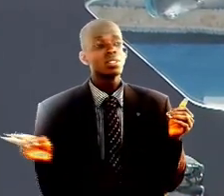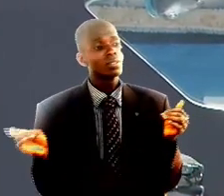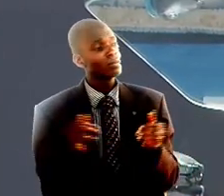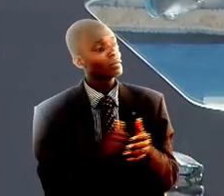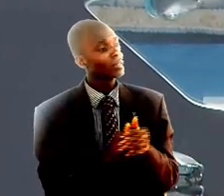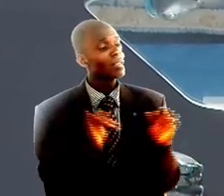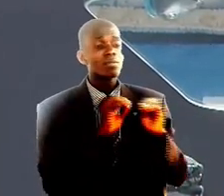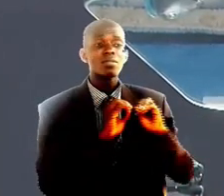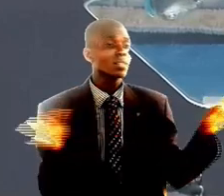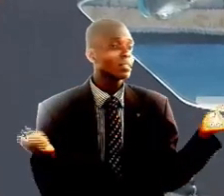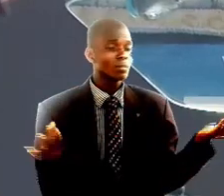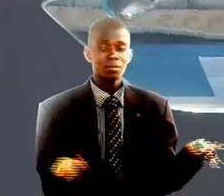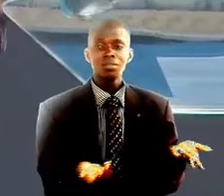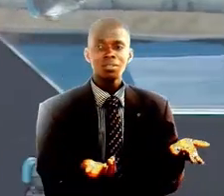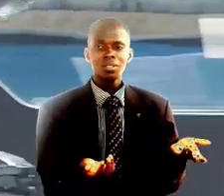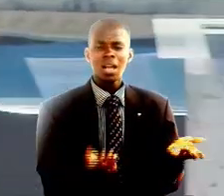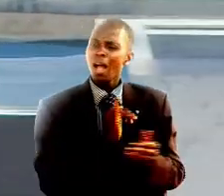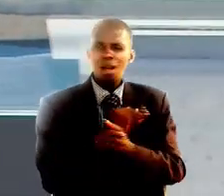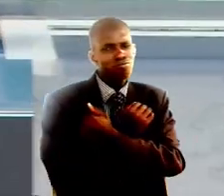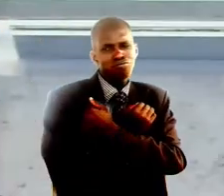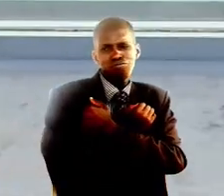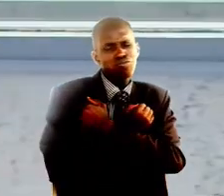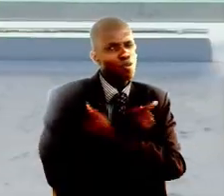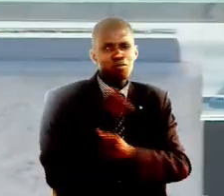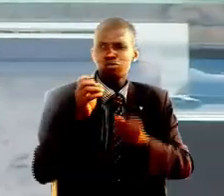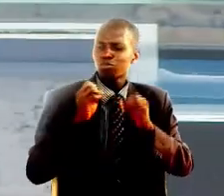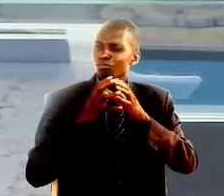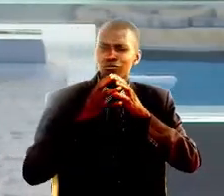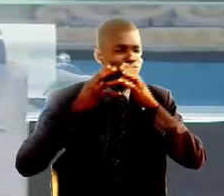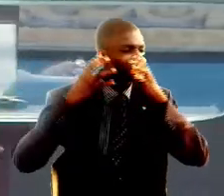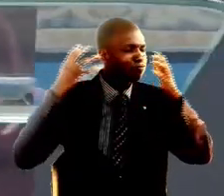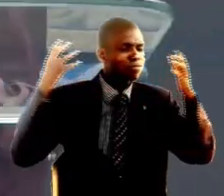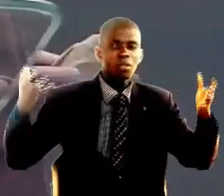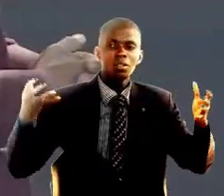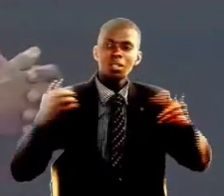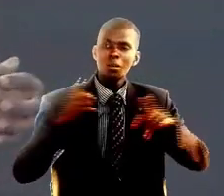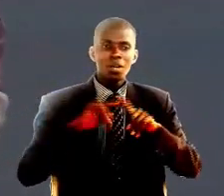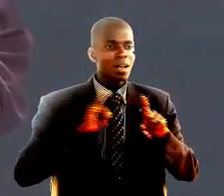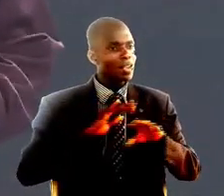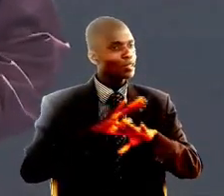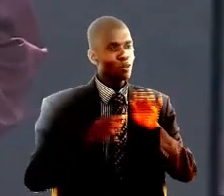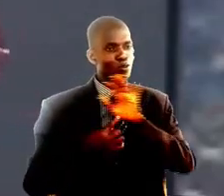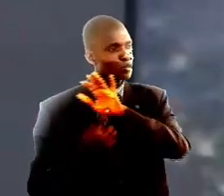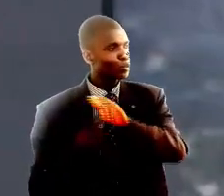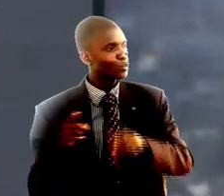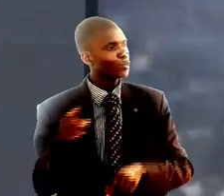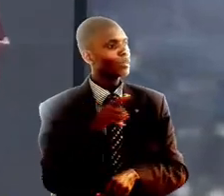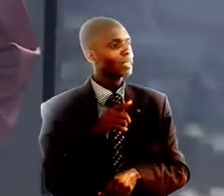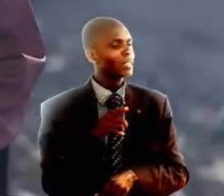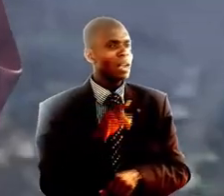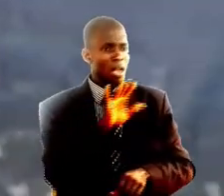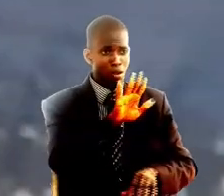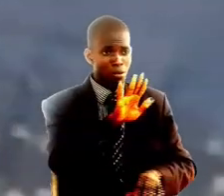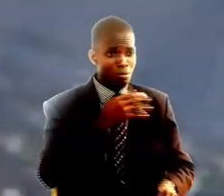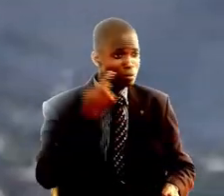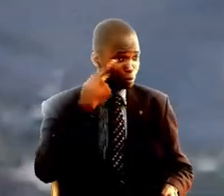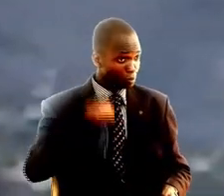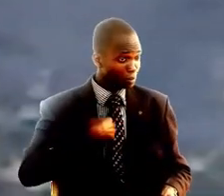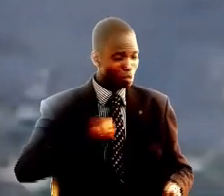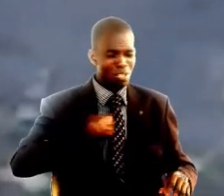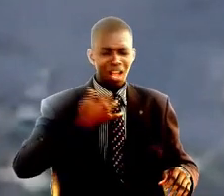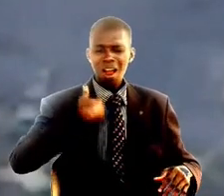of the mouth. I have a great brain. Well, good brain, great brain. Without action,